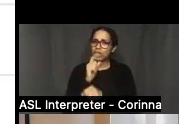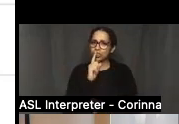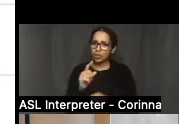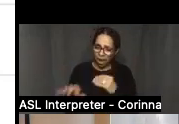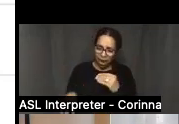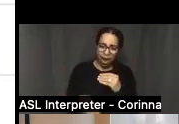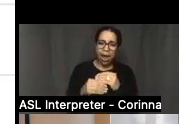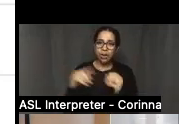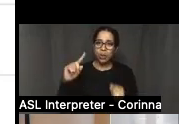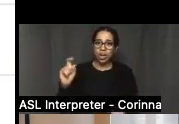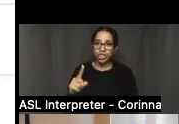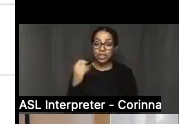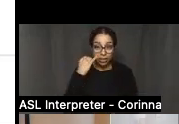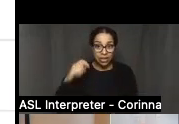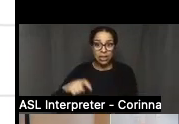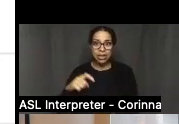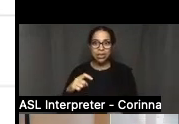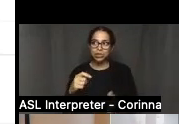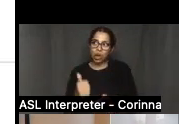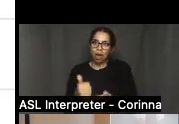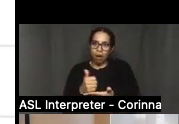and are able to track those issues.